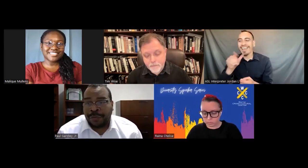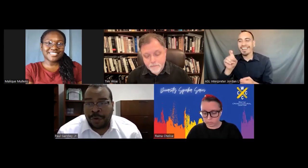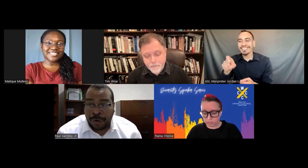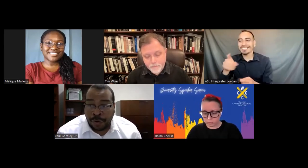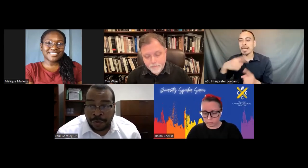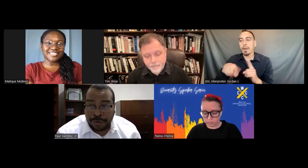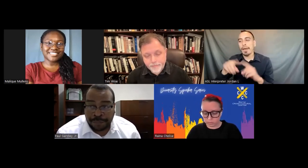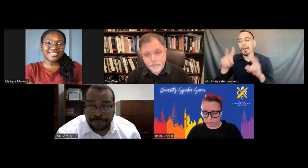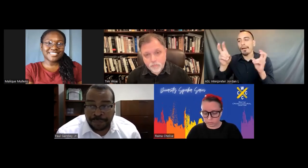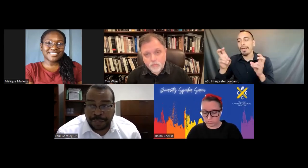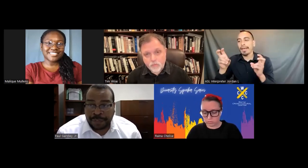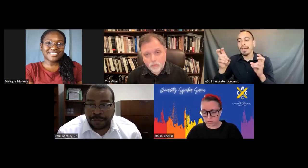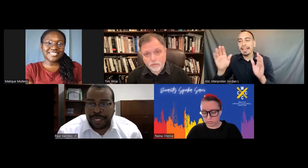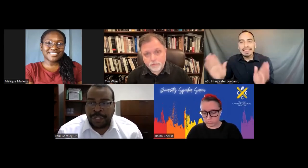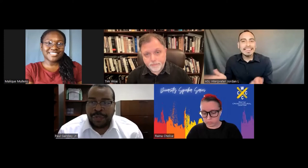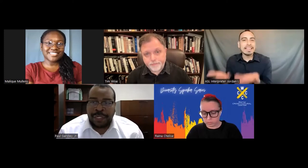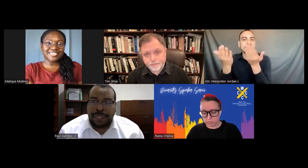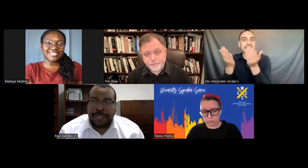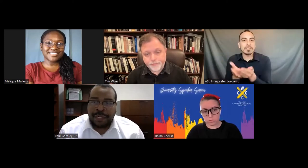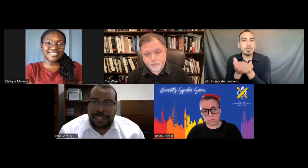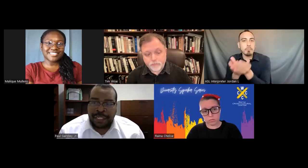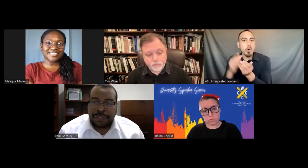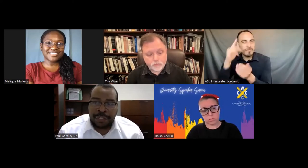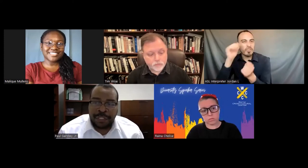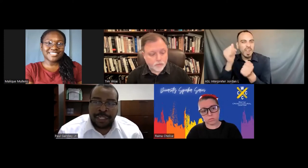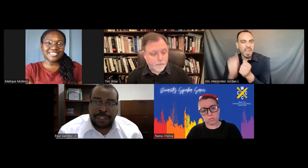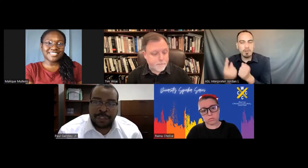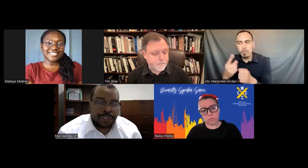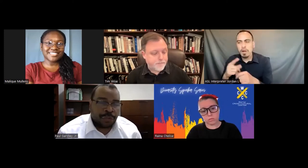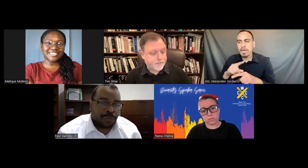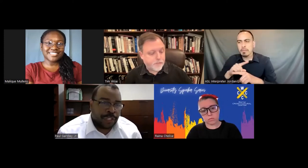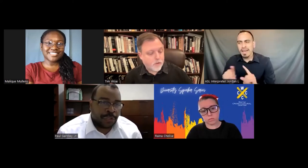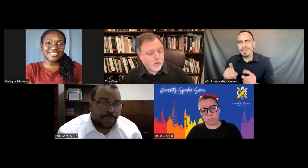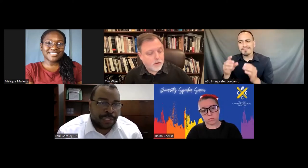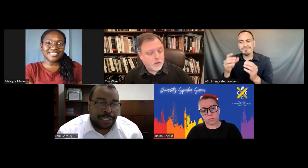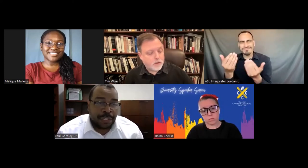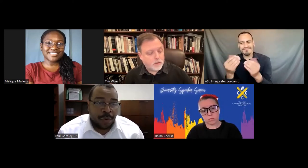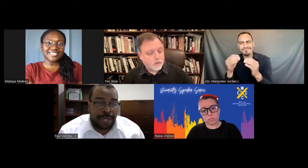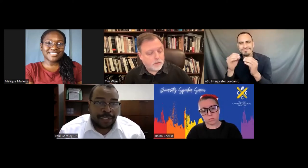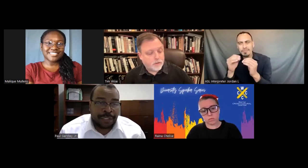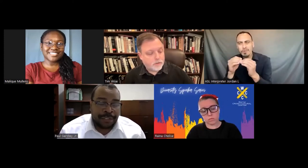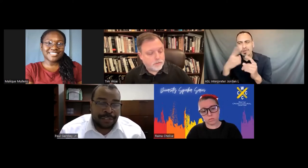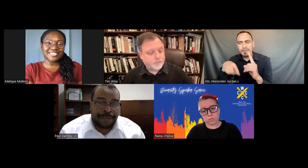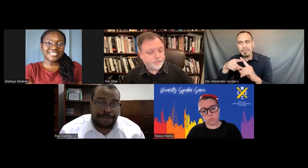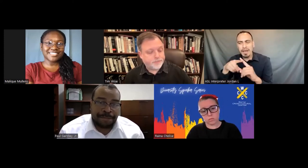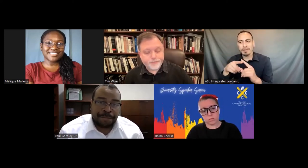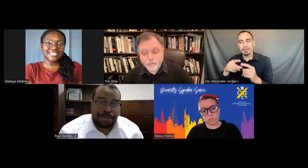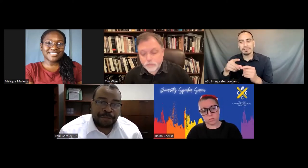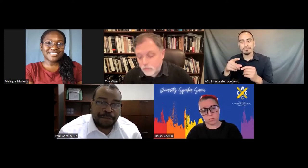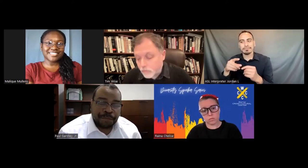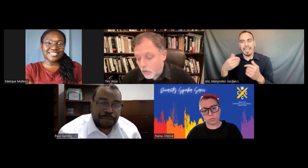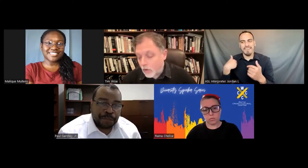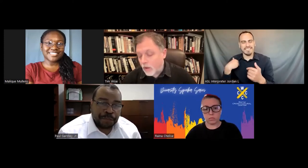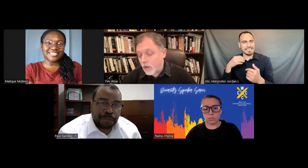to all. So can you intentionally address racial inequalities?